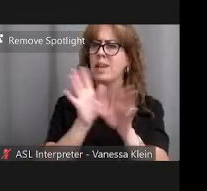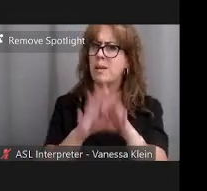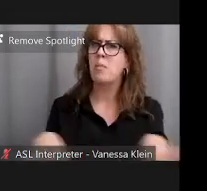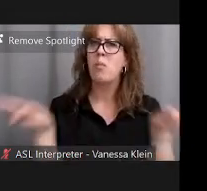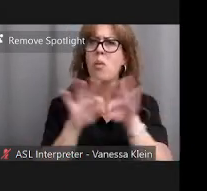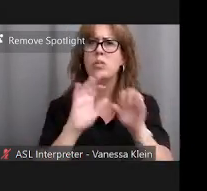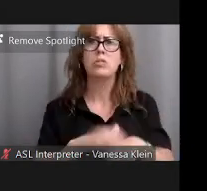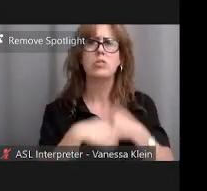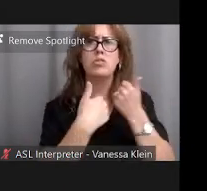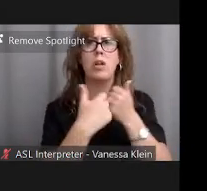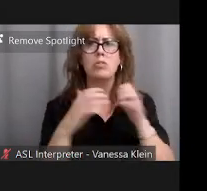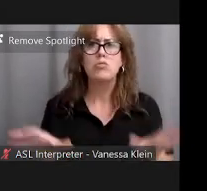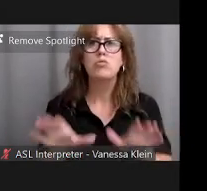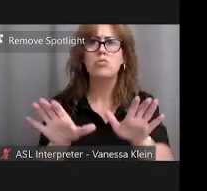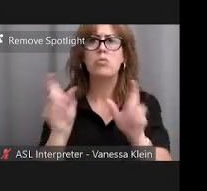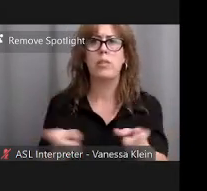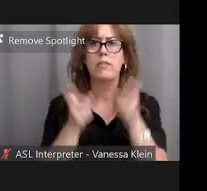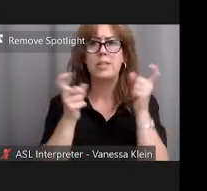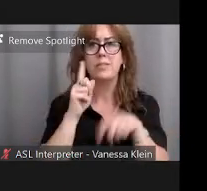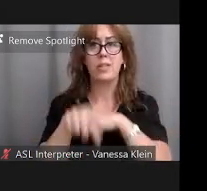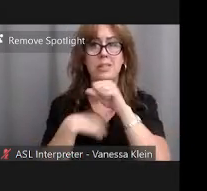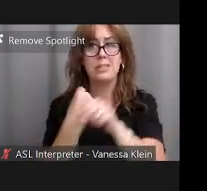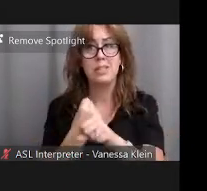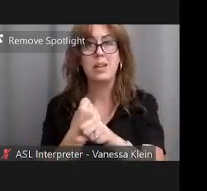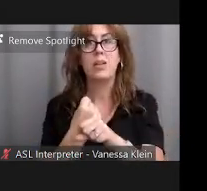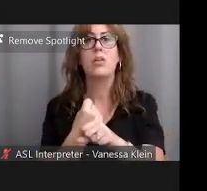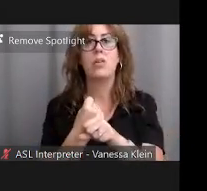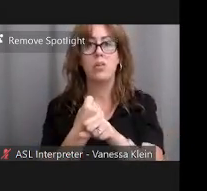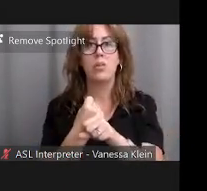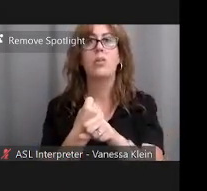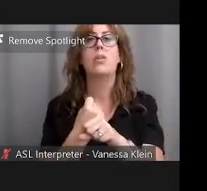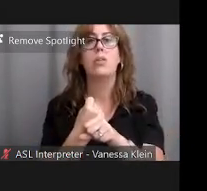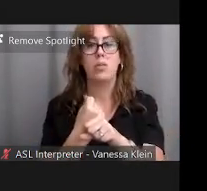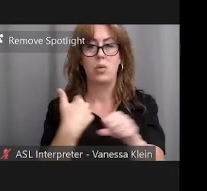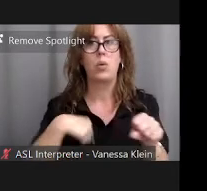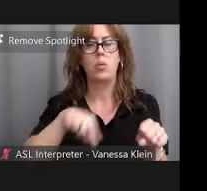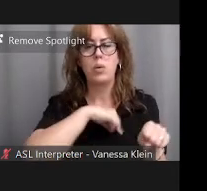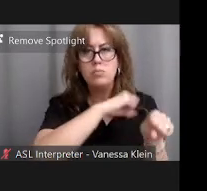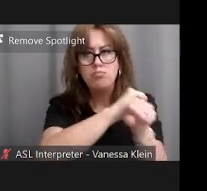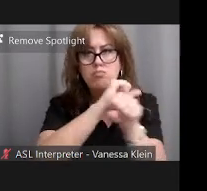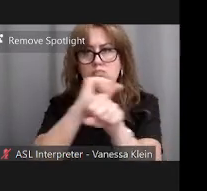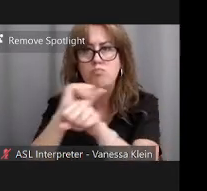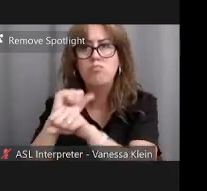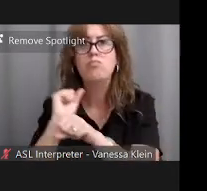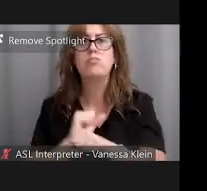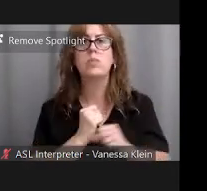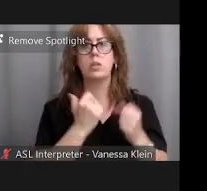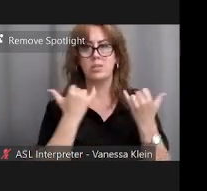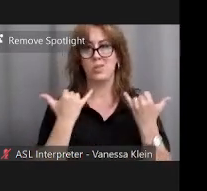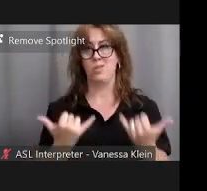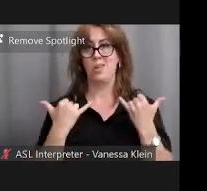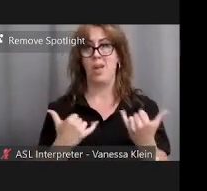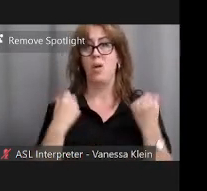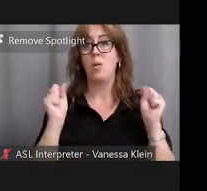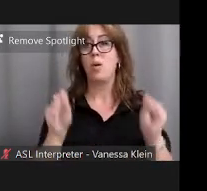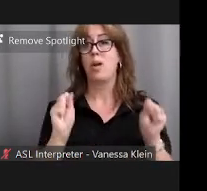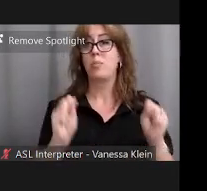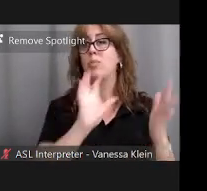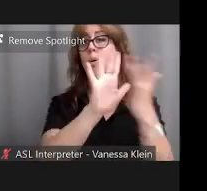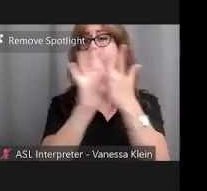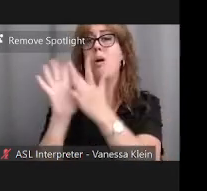And we work a lot in co-productions to what to be international right now. And we